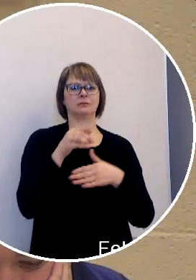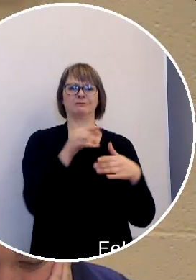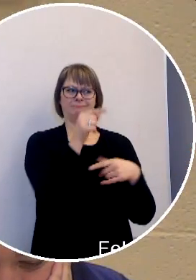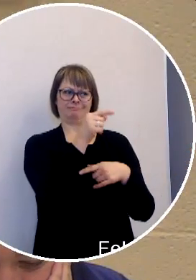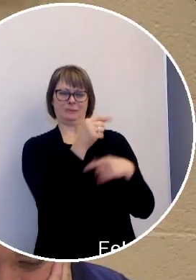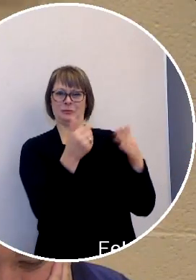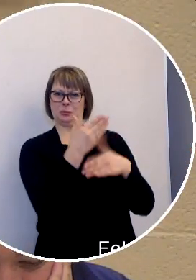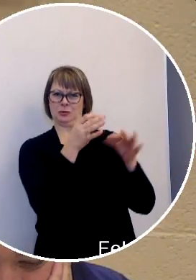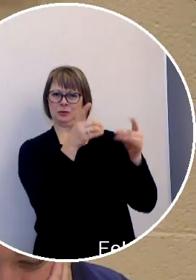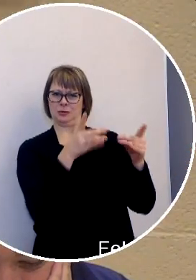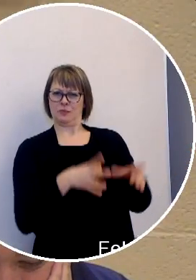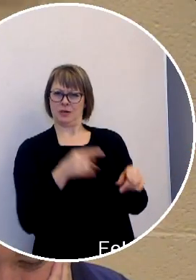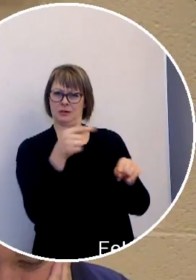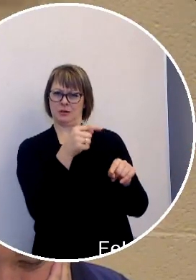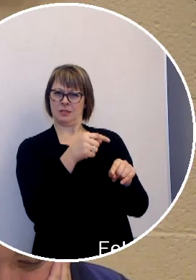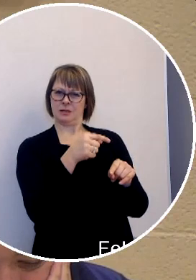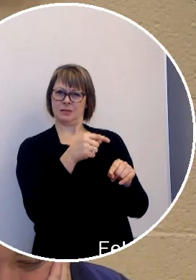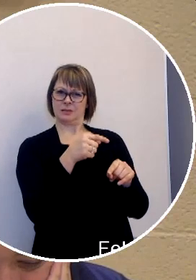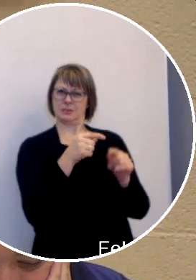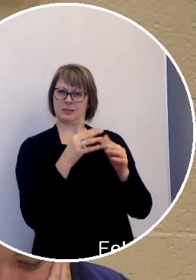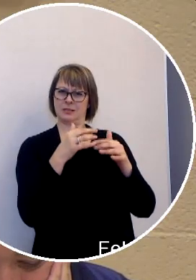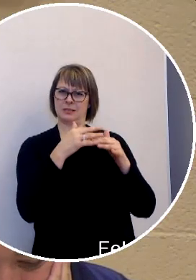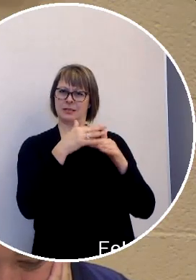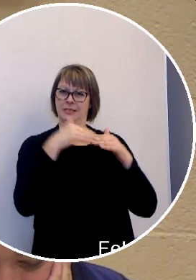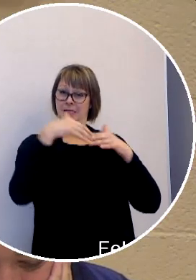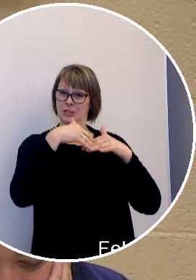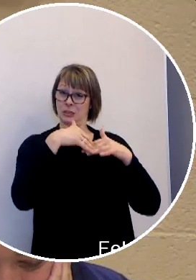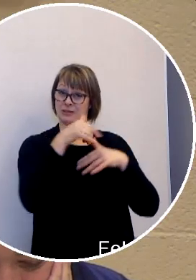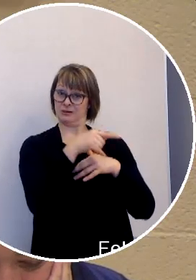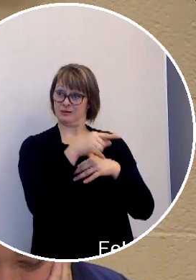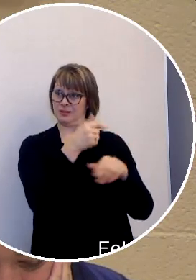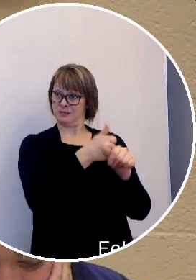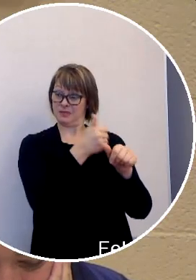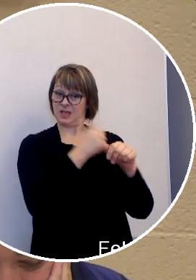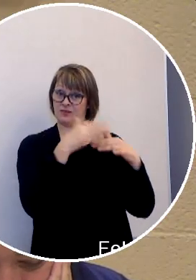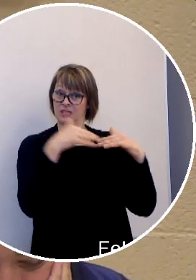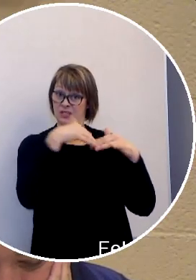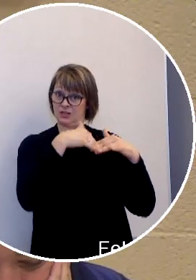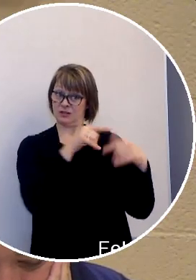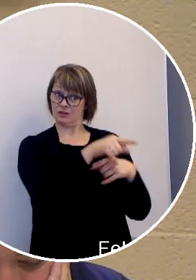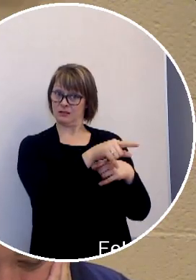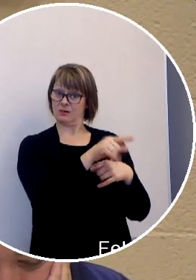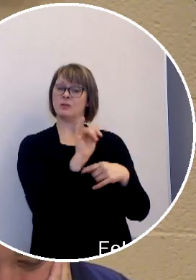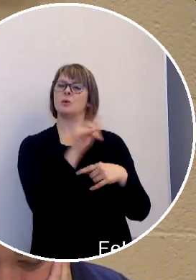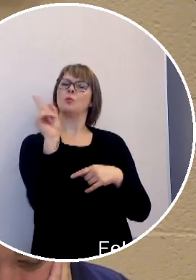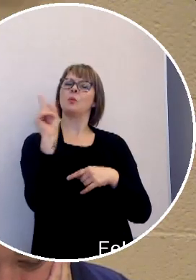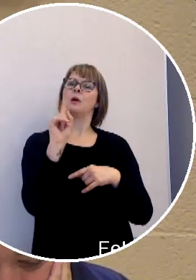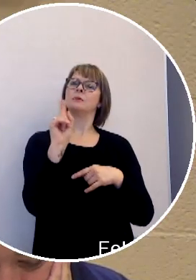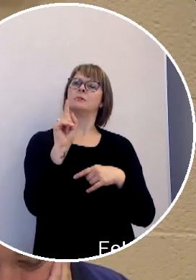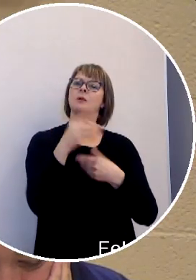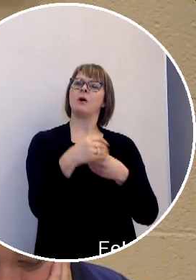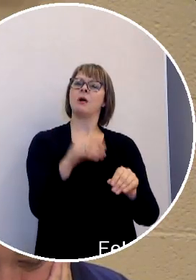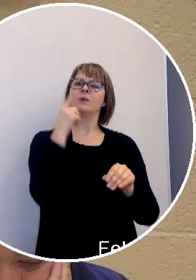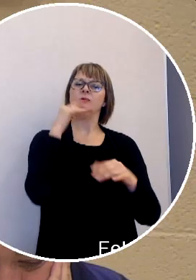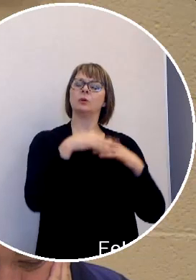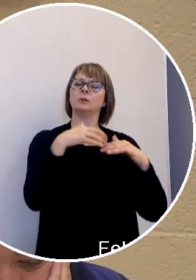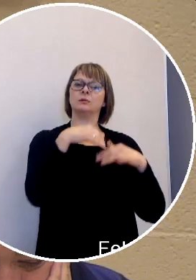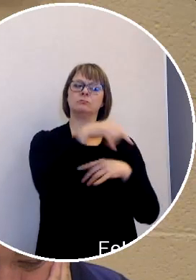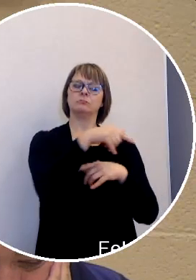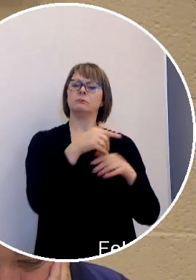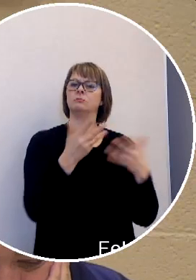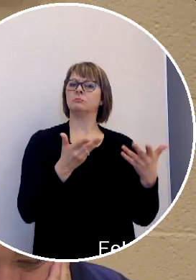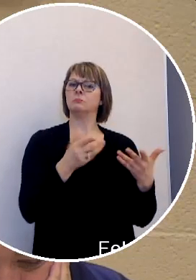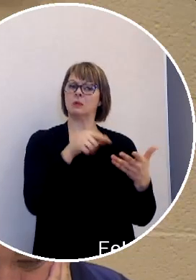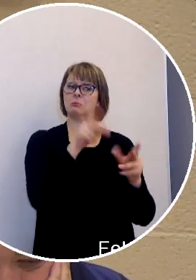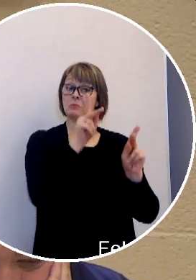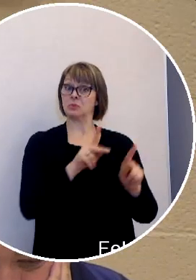there was a new director. Is the new director Indigenous? And Where is the office? Is it here in St. John's? And